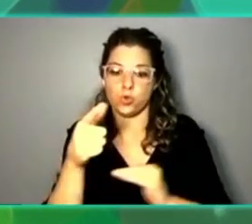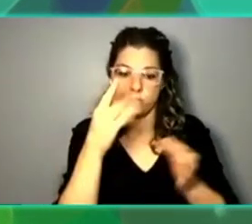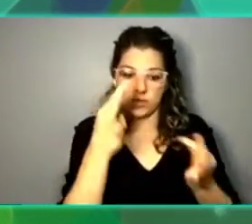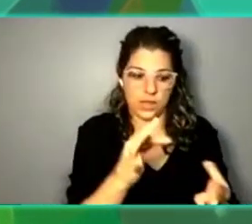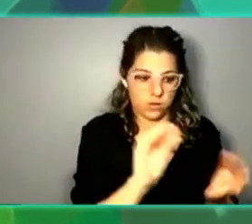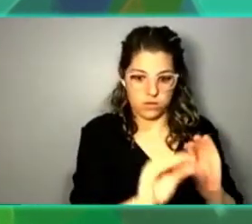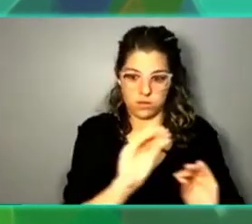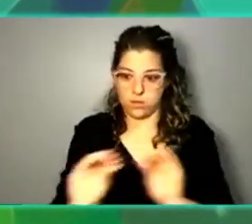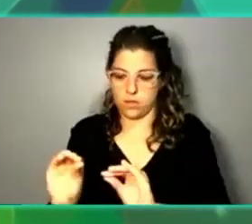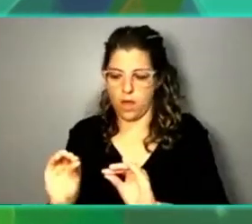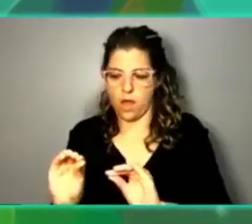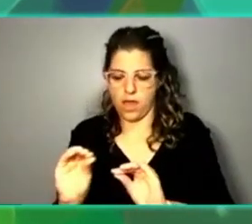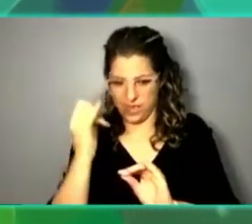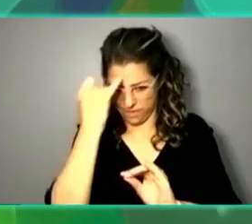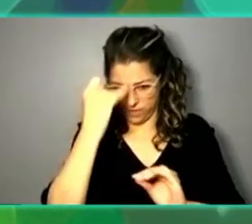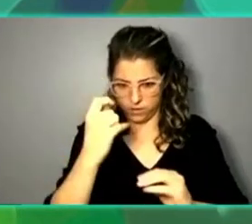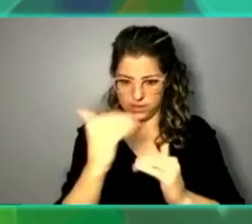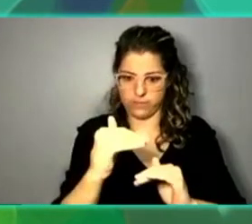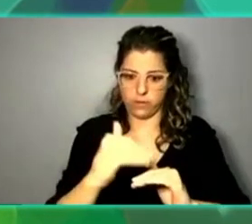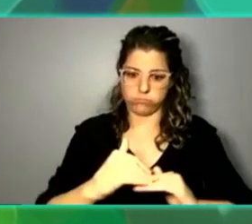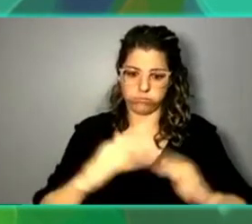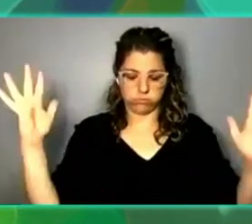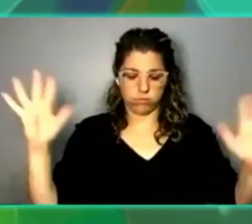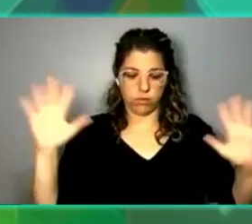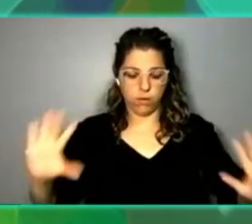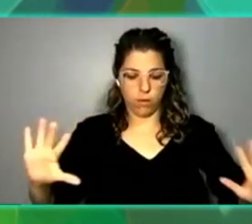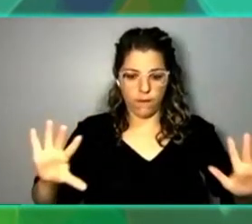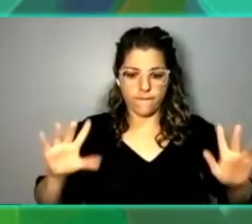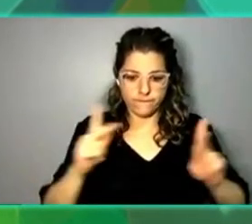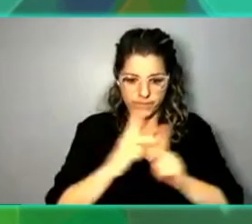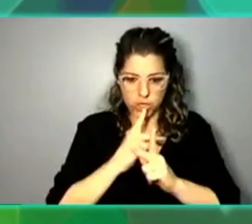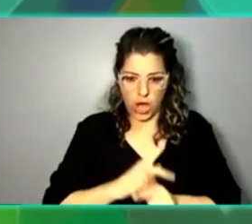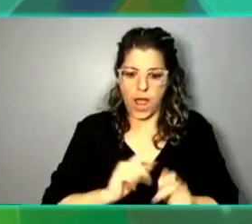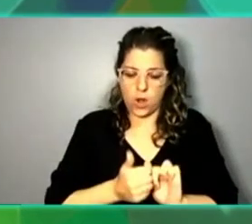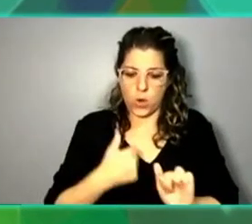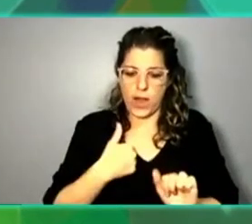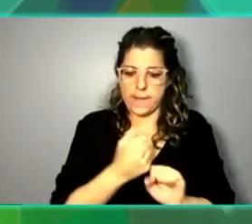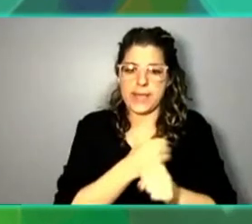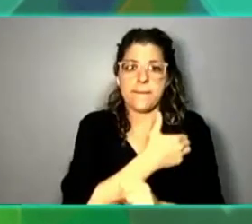then you'll figure out your recipe for creating powerful women in comics.